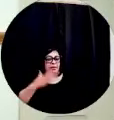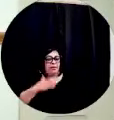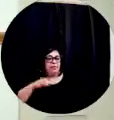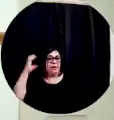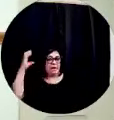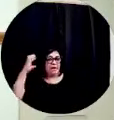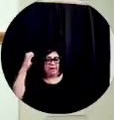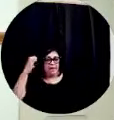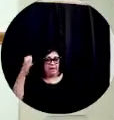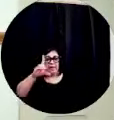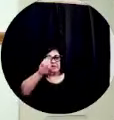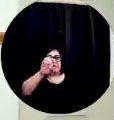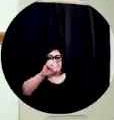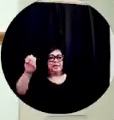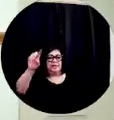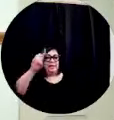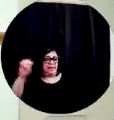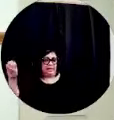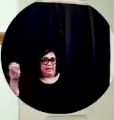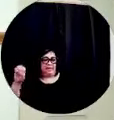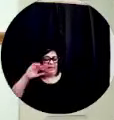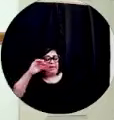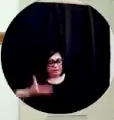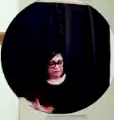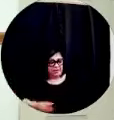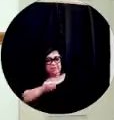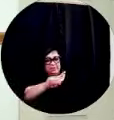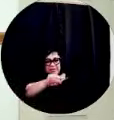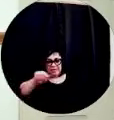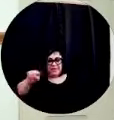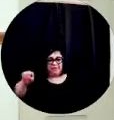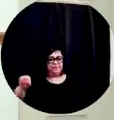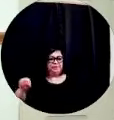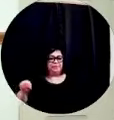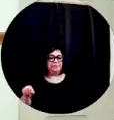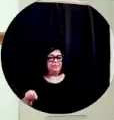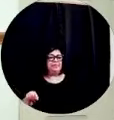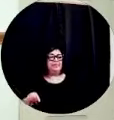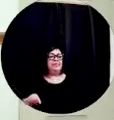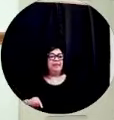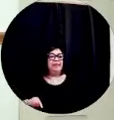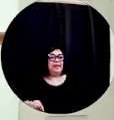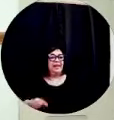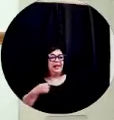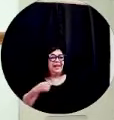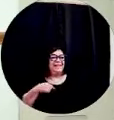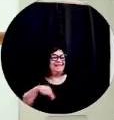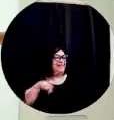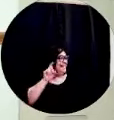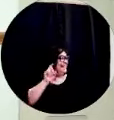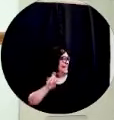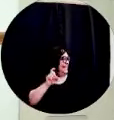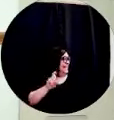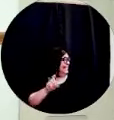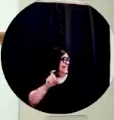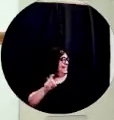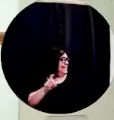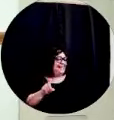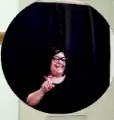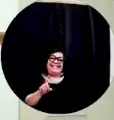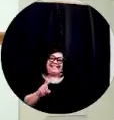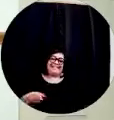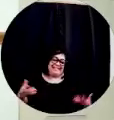I'm going to do it just one more time. I need to shake them shackles and them butterflies away from